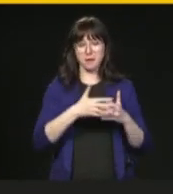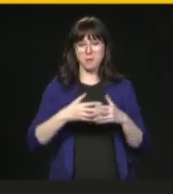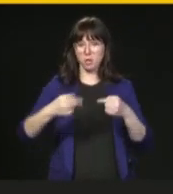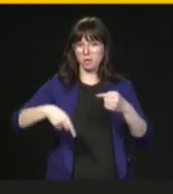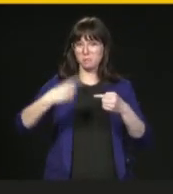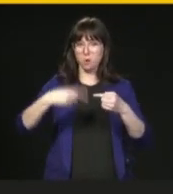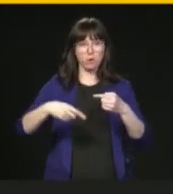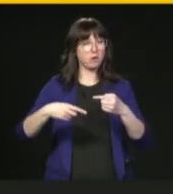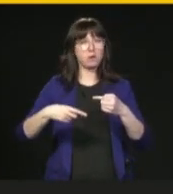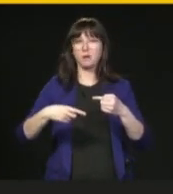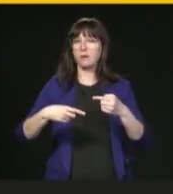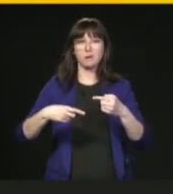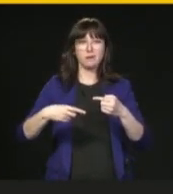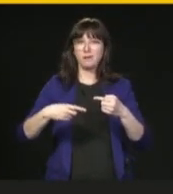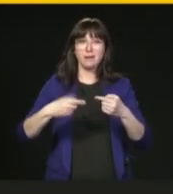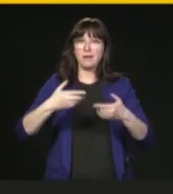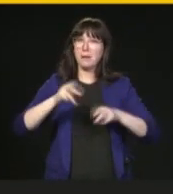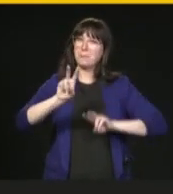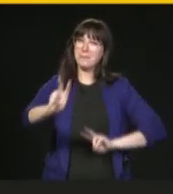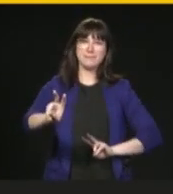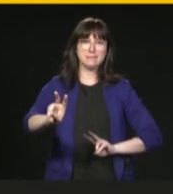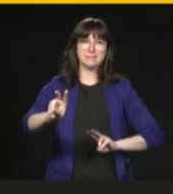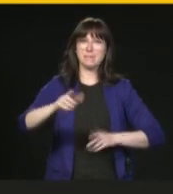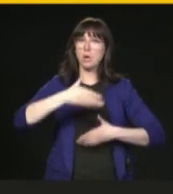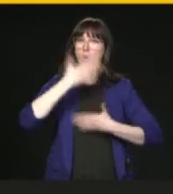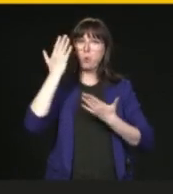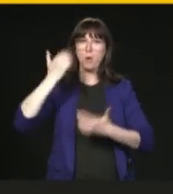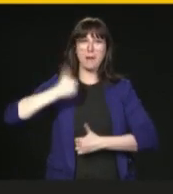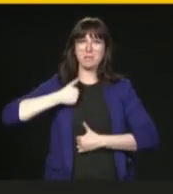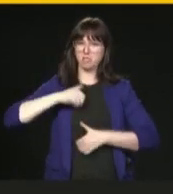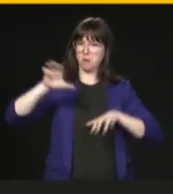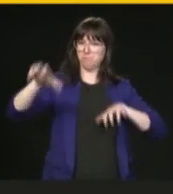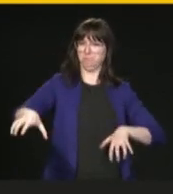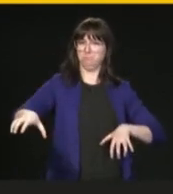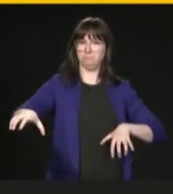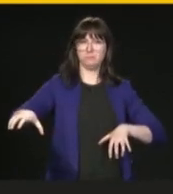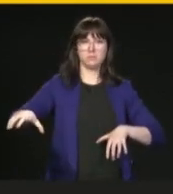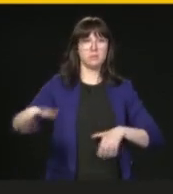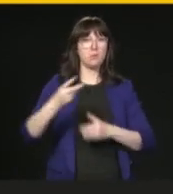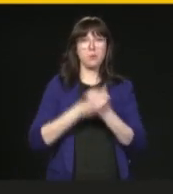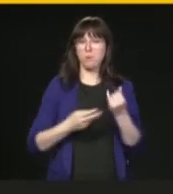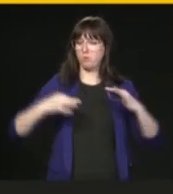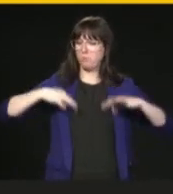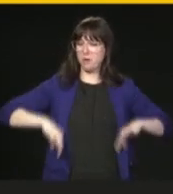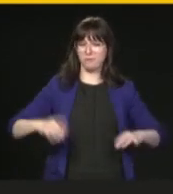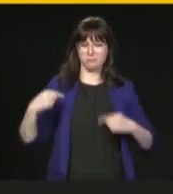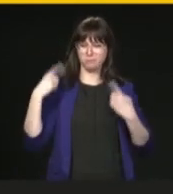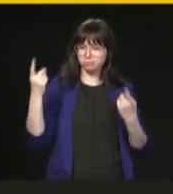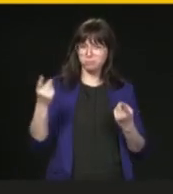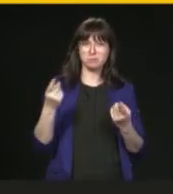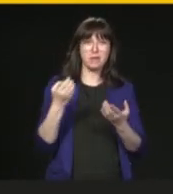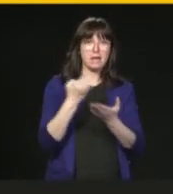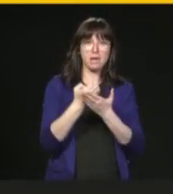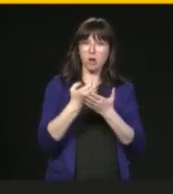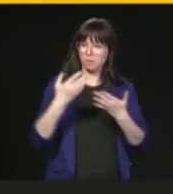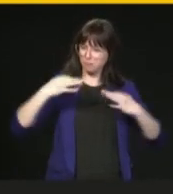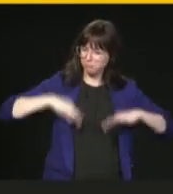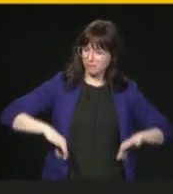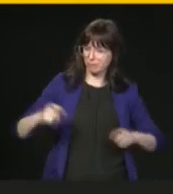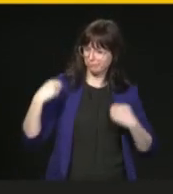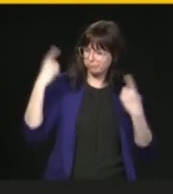border is the longest unmilitarized border in the world is something that has benefited our two countries and our both economies